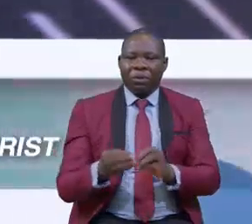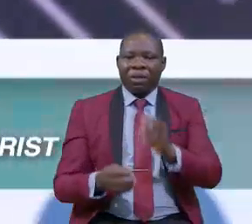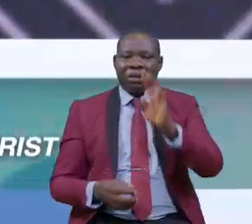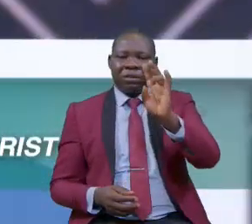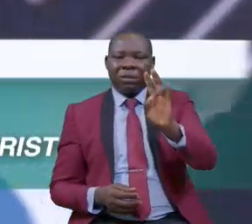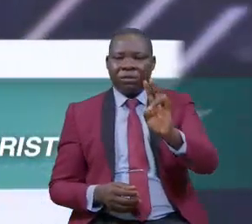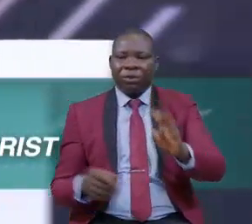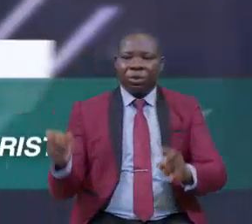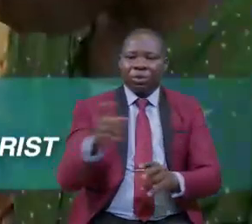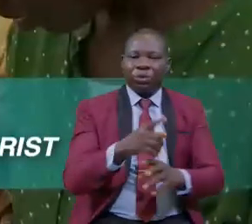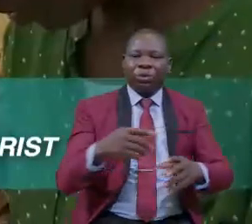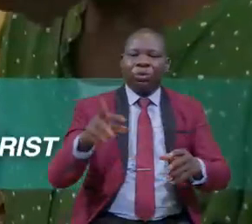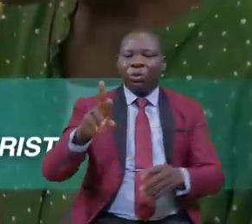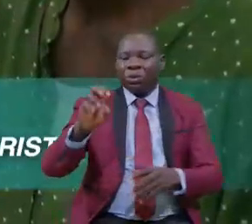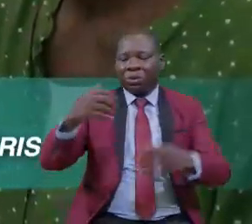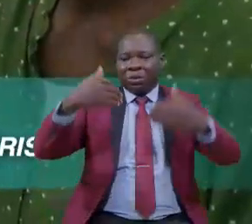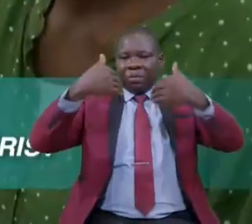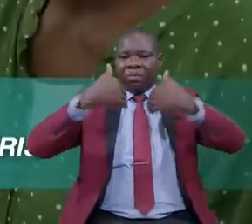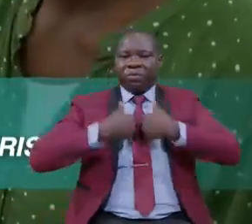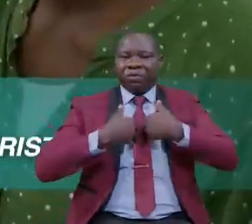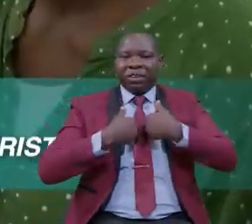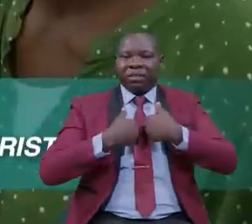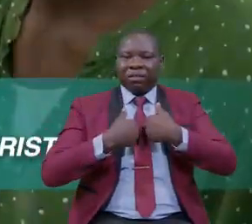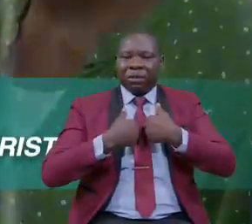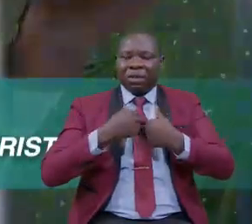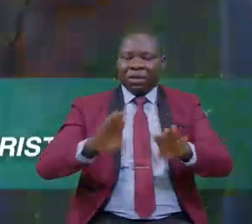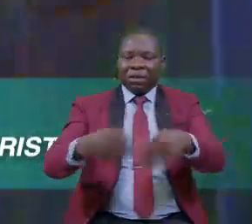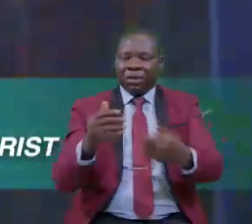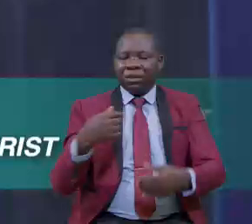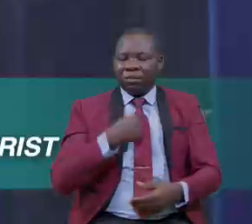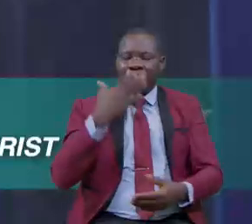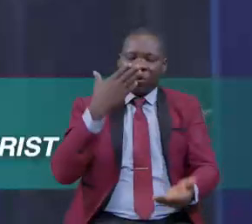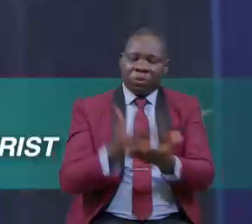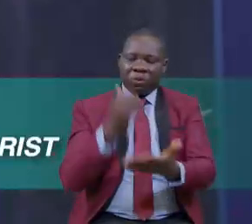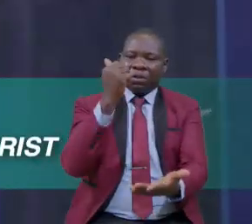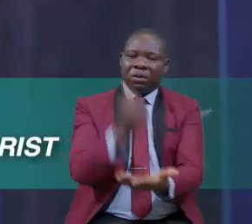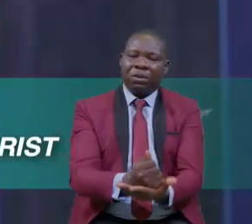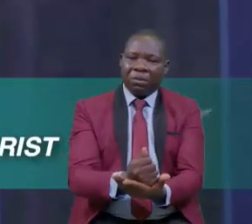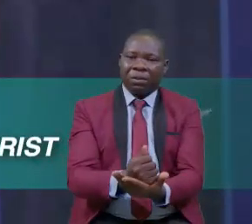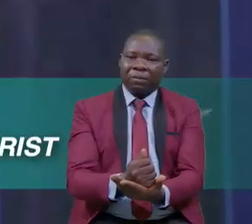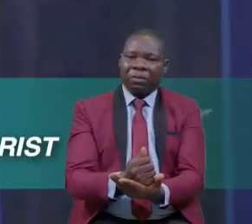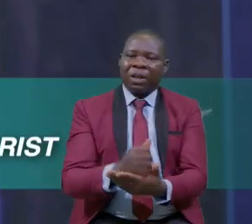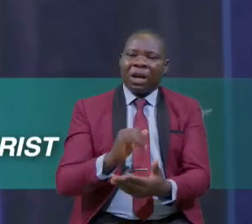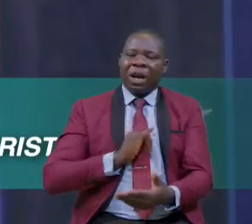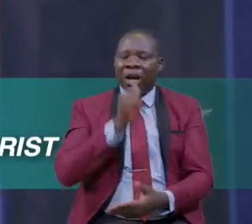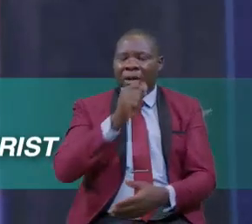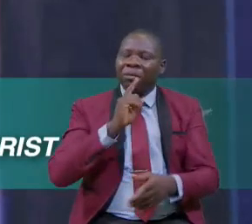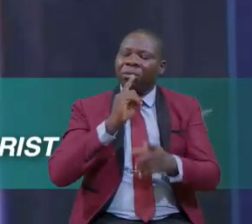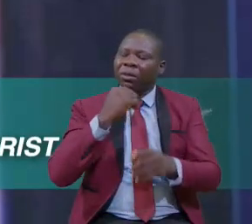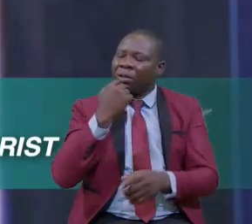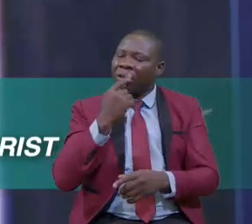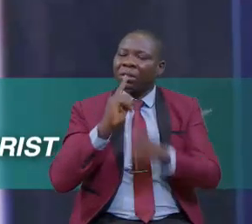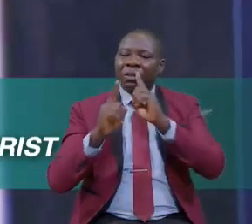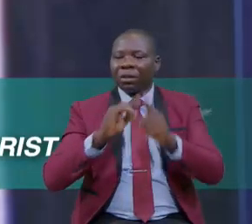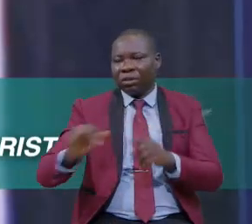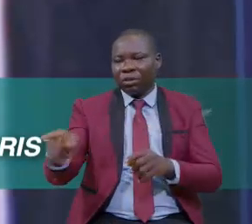Give me a good amen. Amen. You know, I'm telling you, from the depth of my heart, this